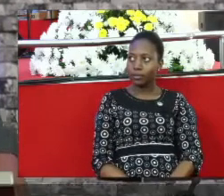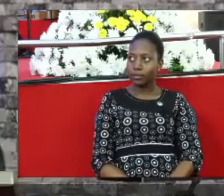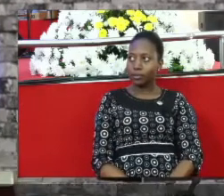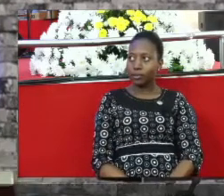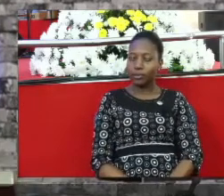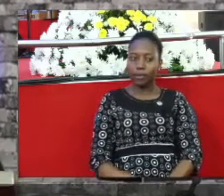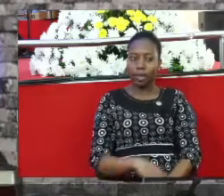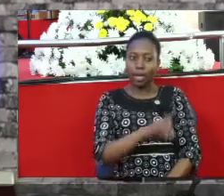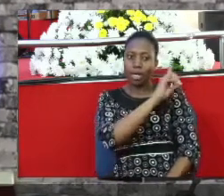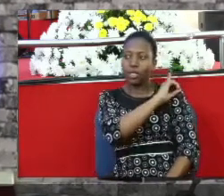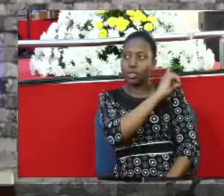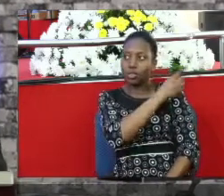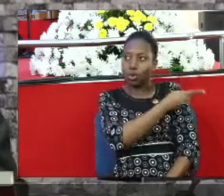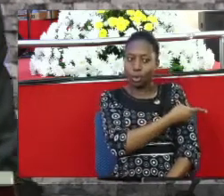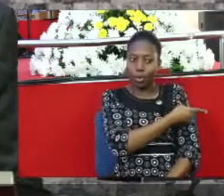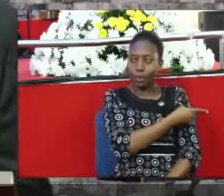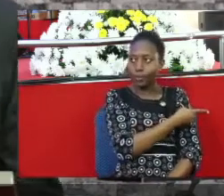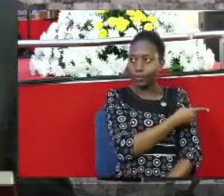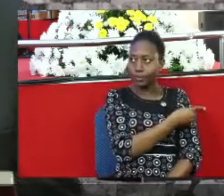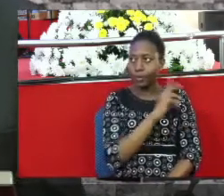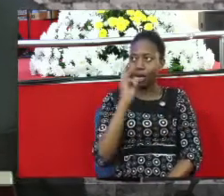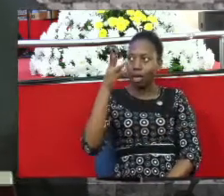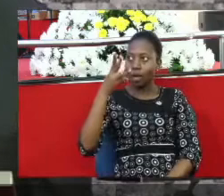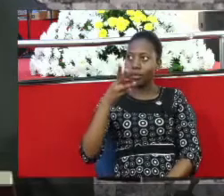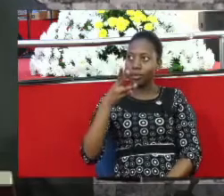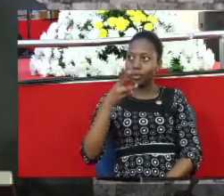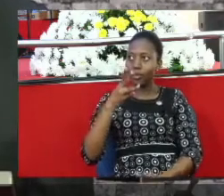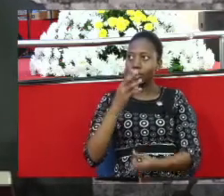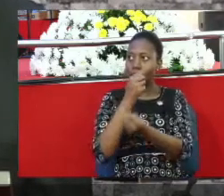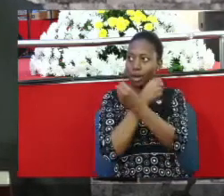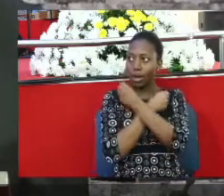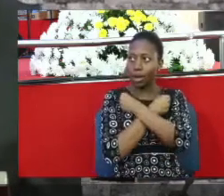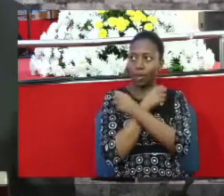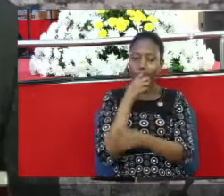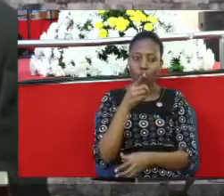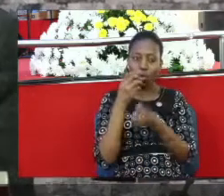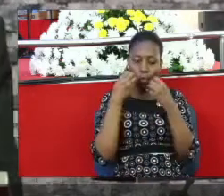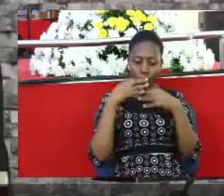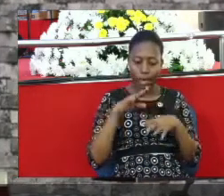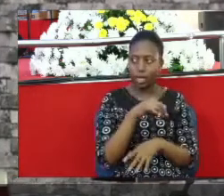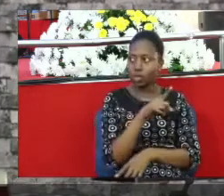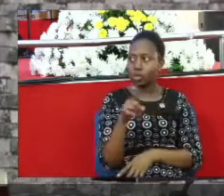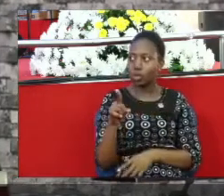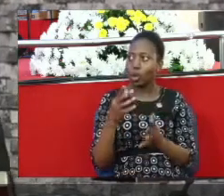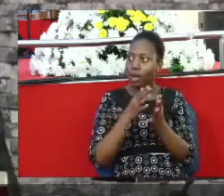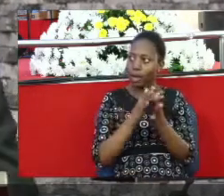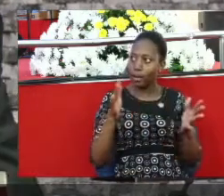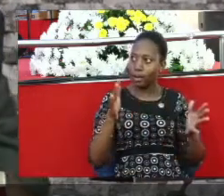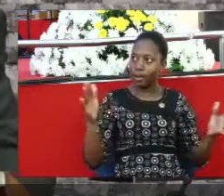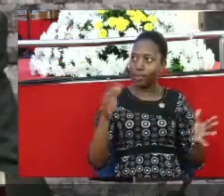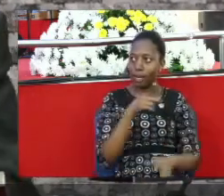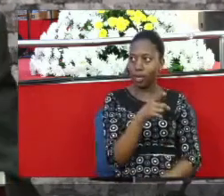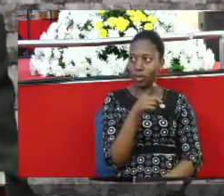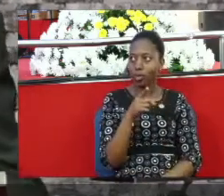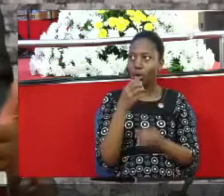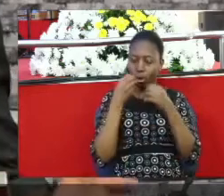Deuteronomy 7:13, and he gave love and bless and will give... And he will love you and bless you and multiply you. He will also bless the